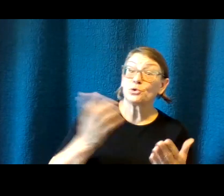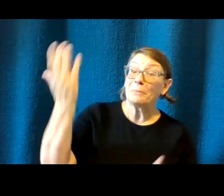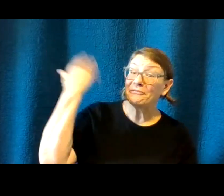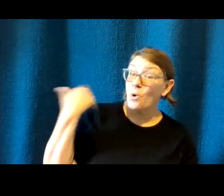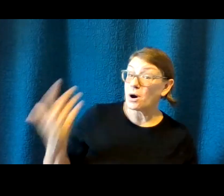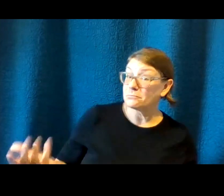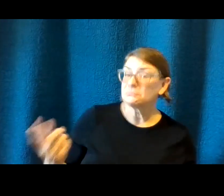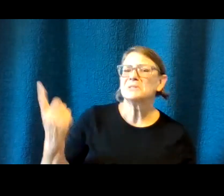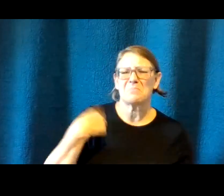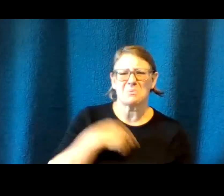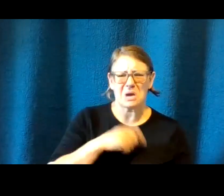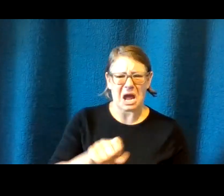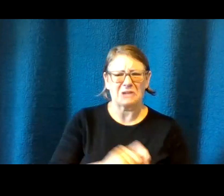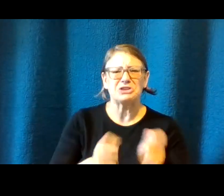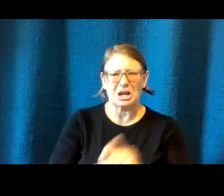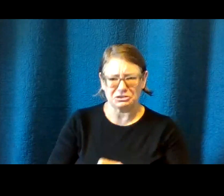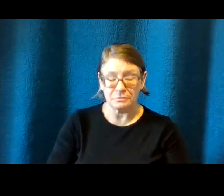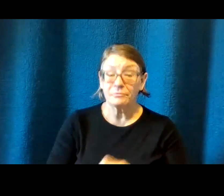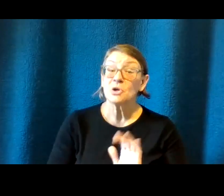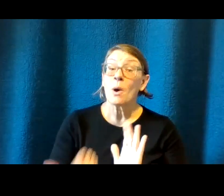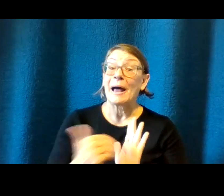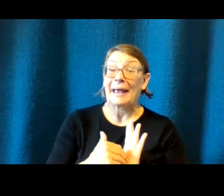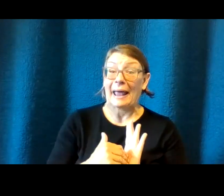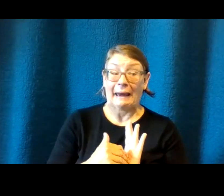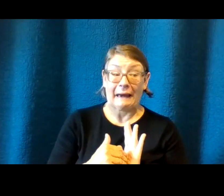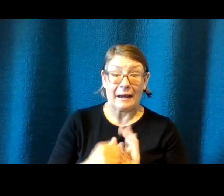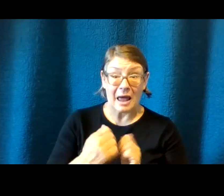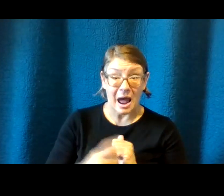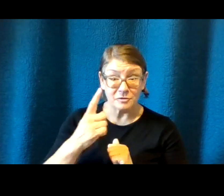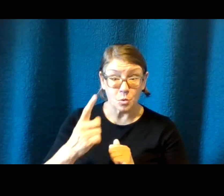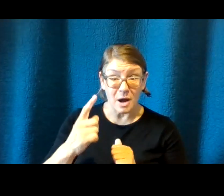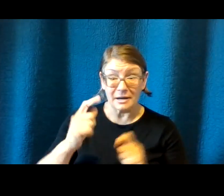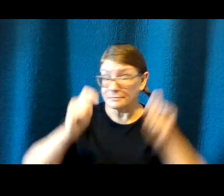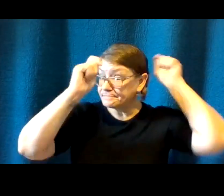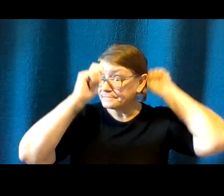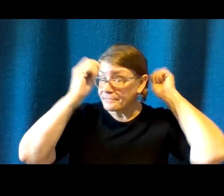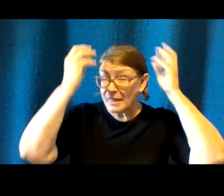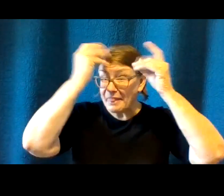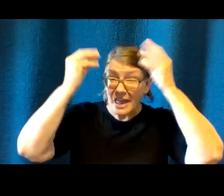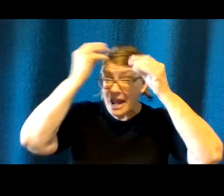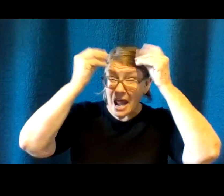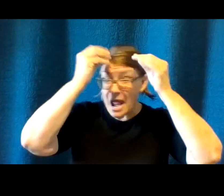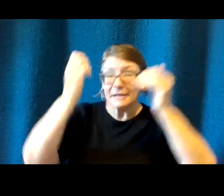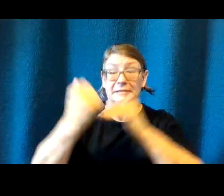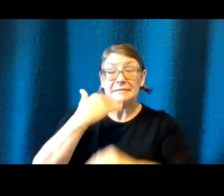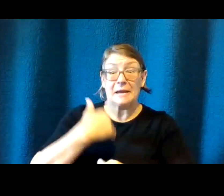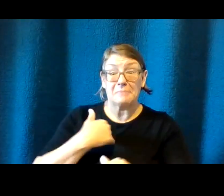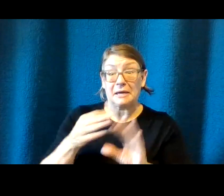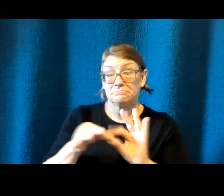that we can change. So again, you know, everybody put their thinking caps on. Feel free to send me stuff that we can work